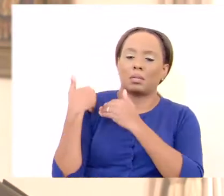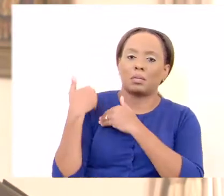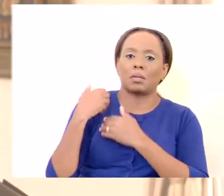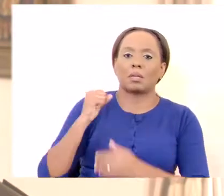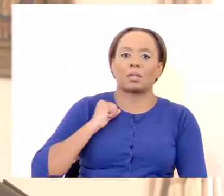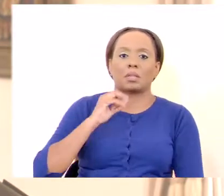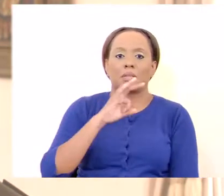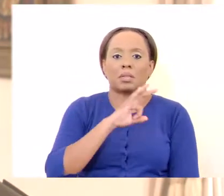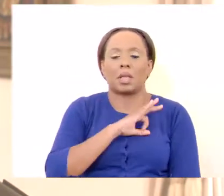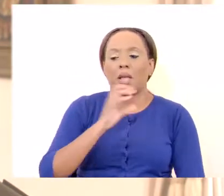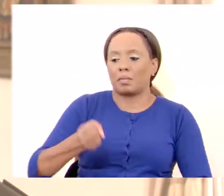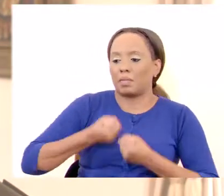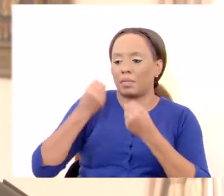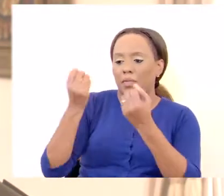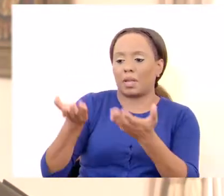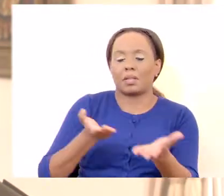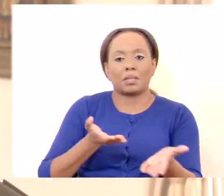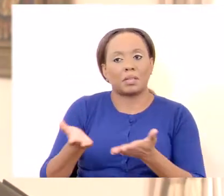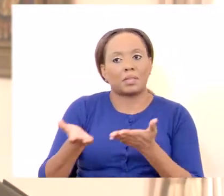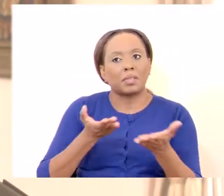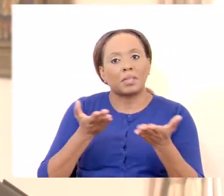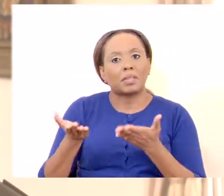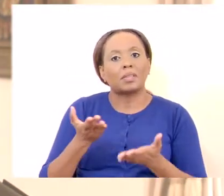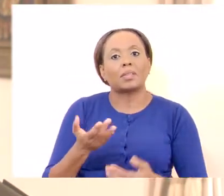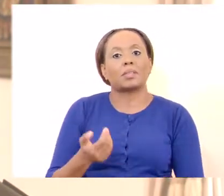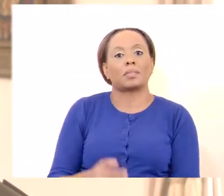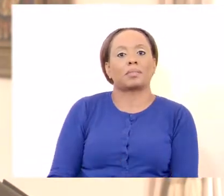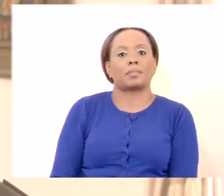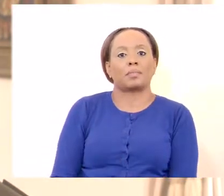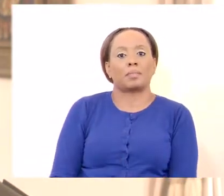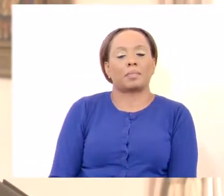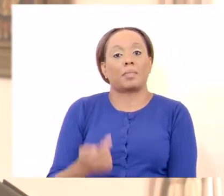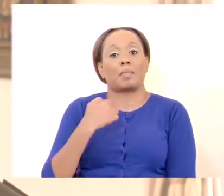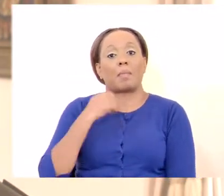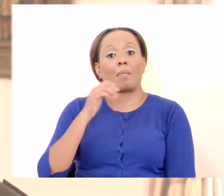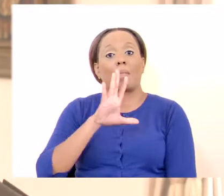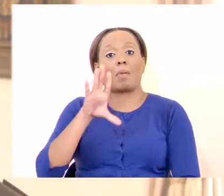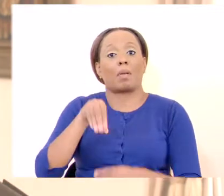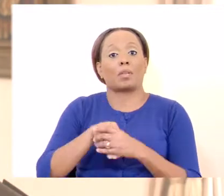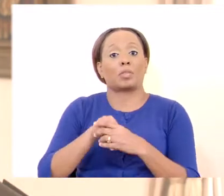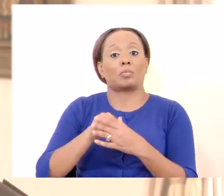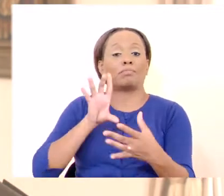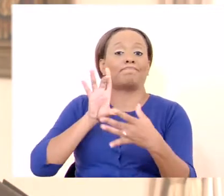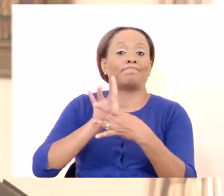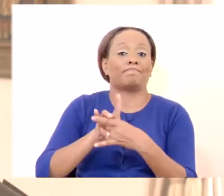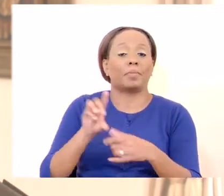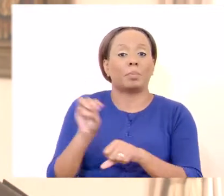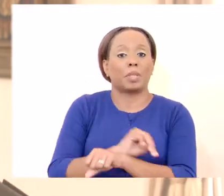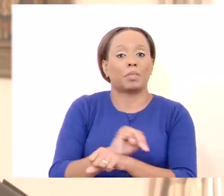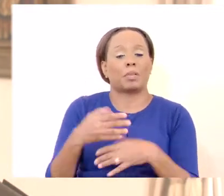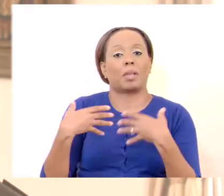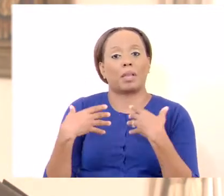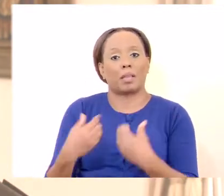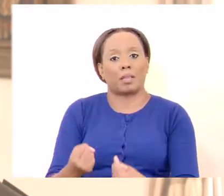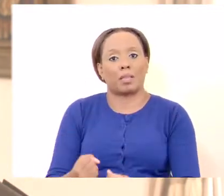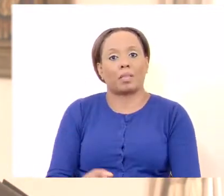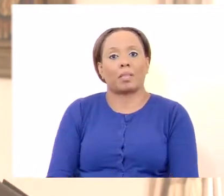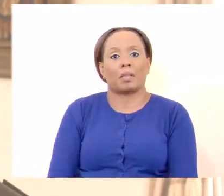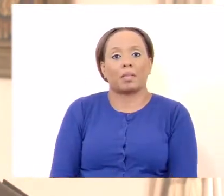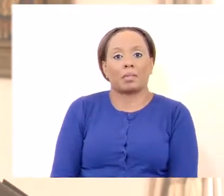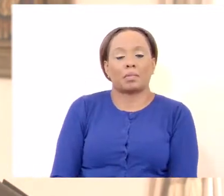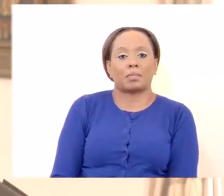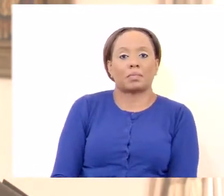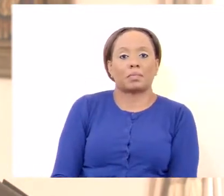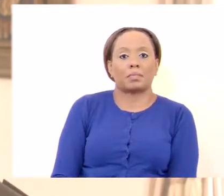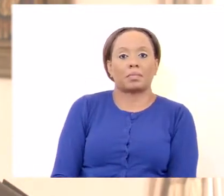that provide this service, and as an officer of the Ministry of Health, also responsible in part for the well-being